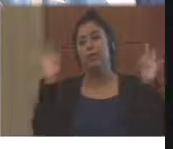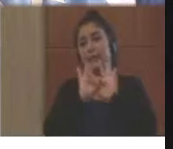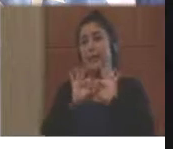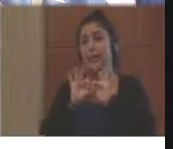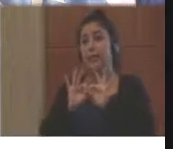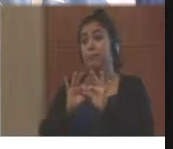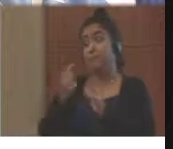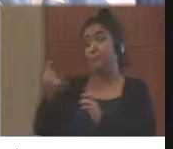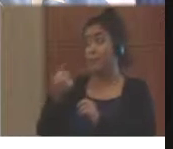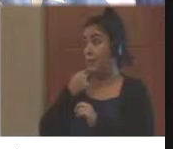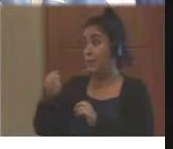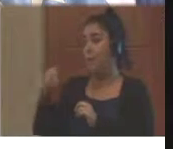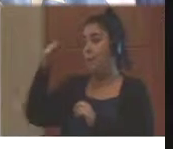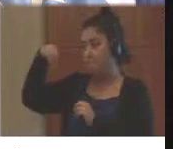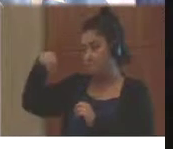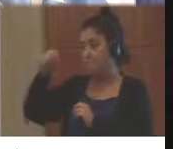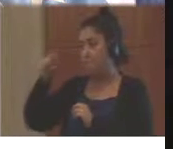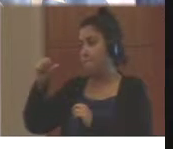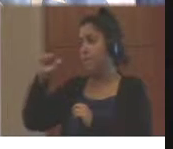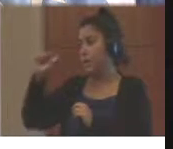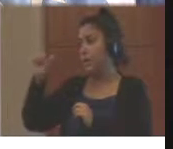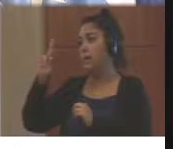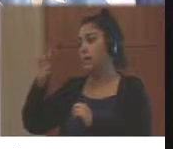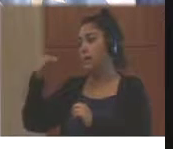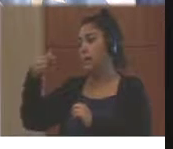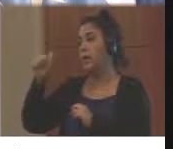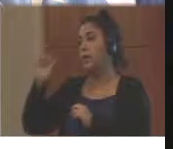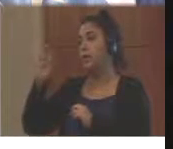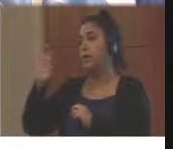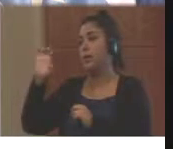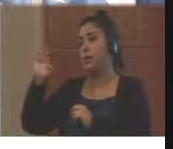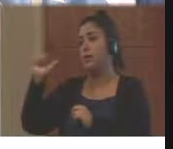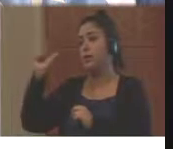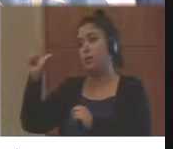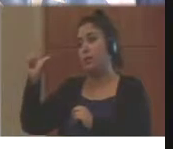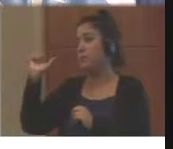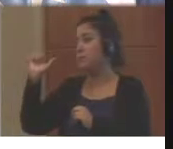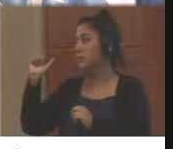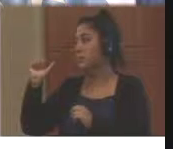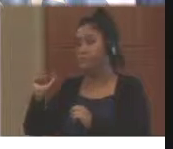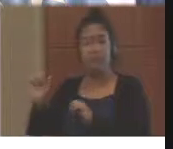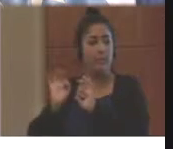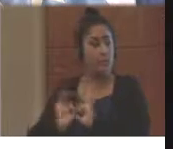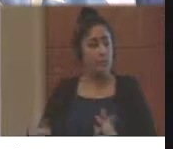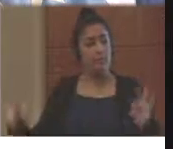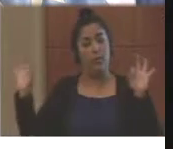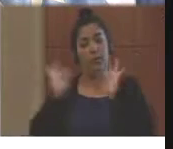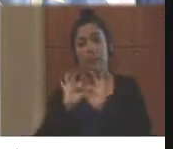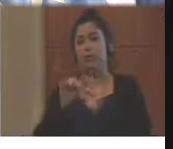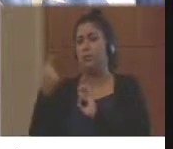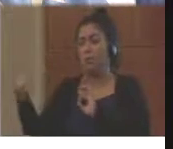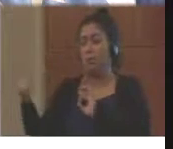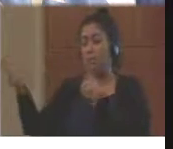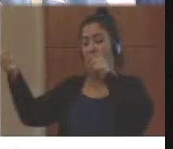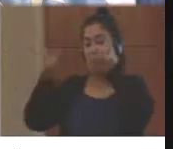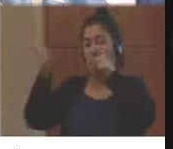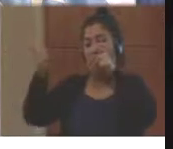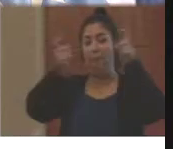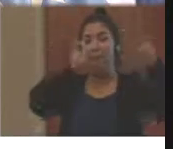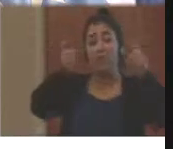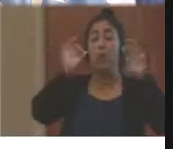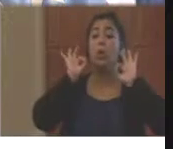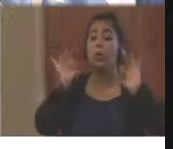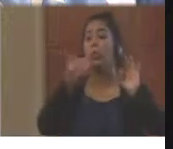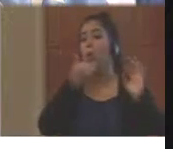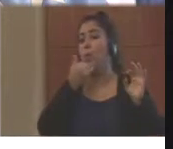I would be remiss if I do not mention Margareta's leadership for the disaster risk management